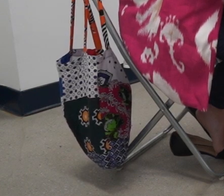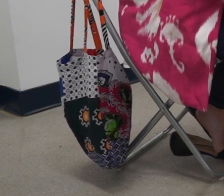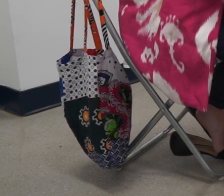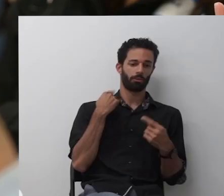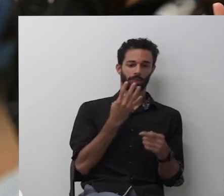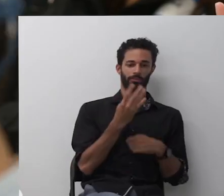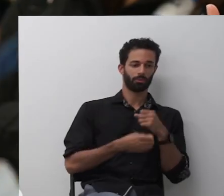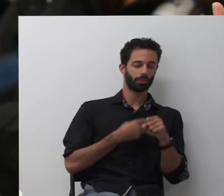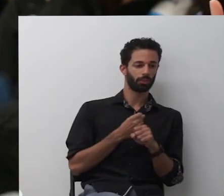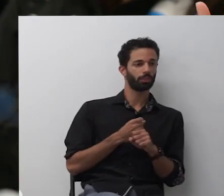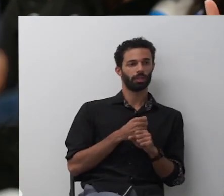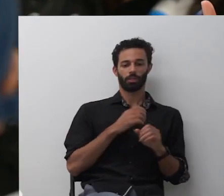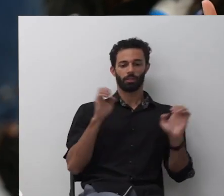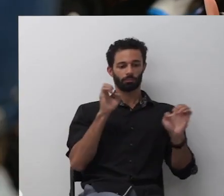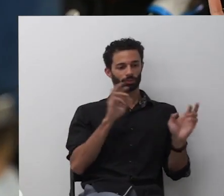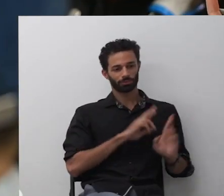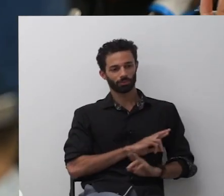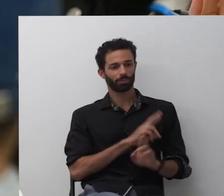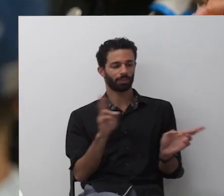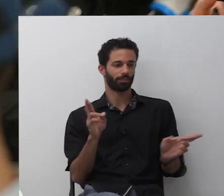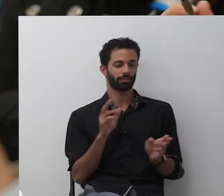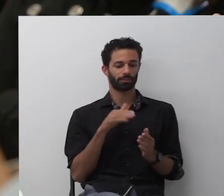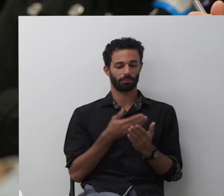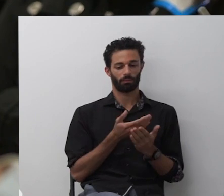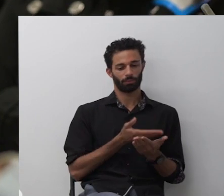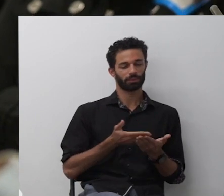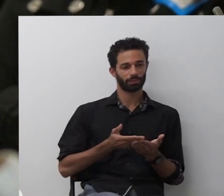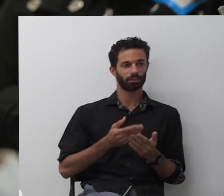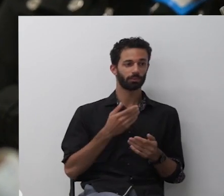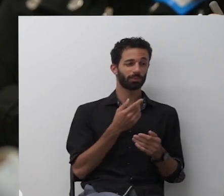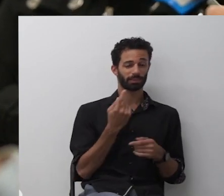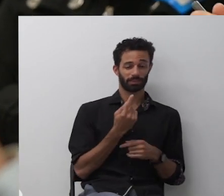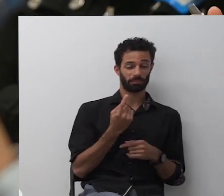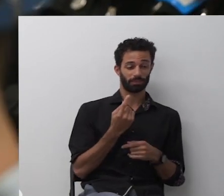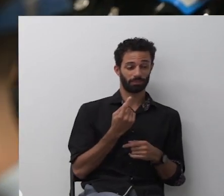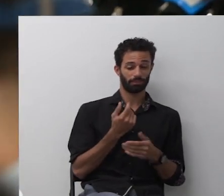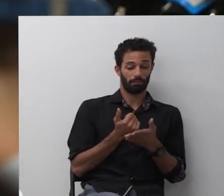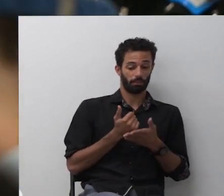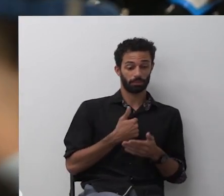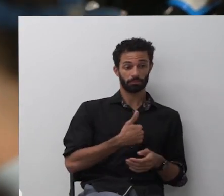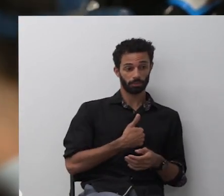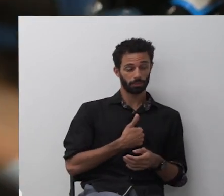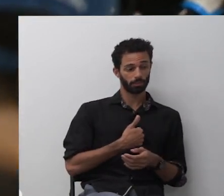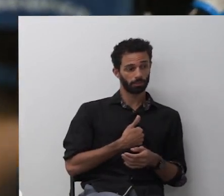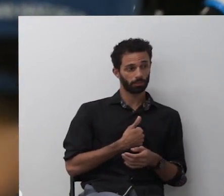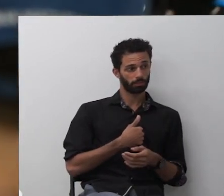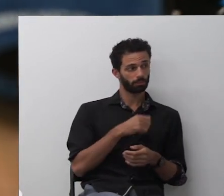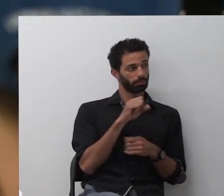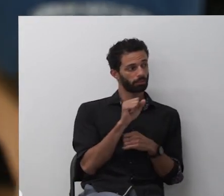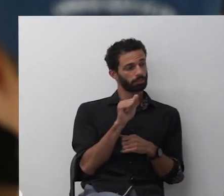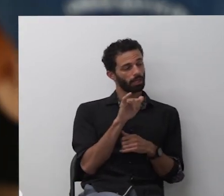and obsessing about emergency preparedness and everything. Yeah. And so something that actually has helped me is